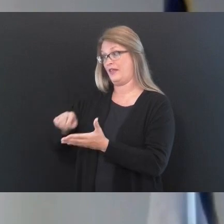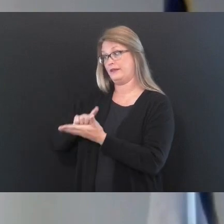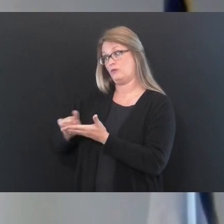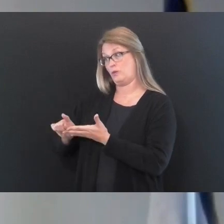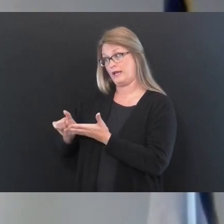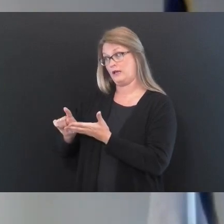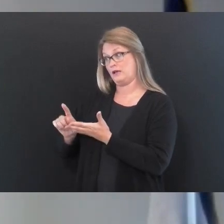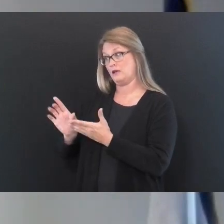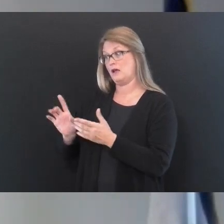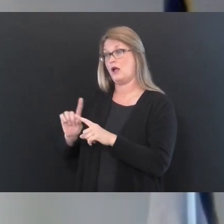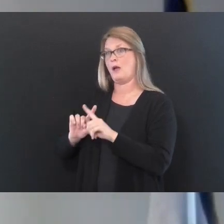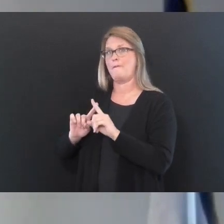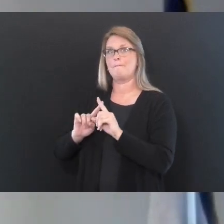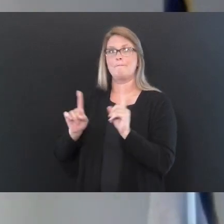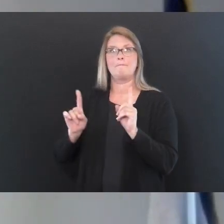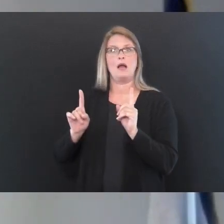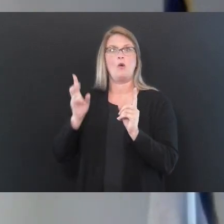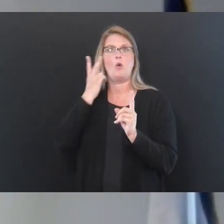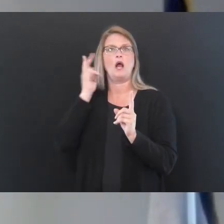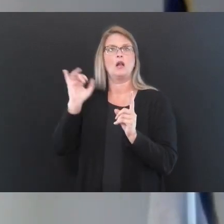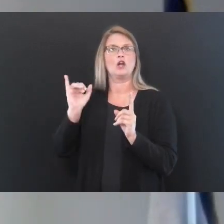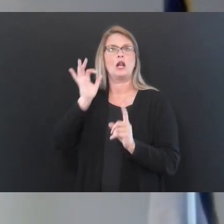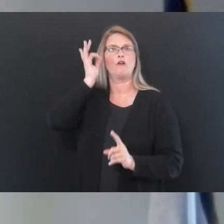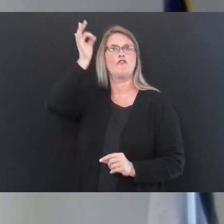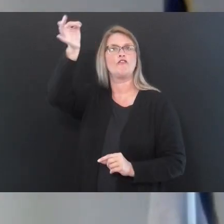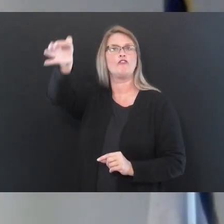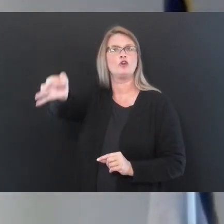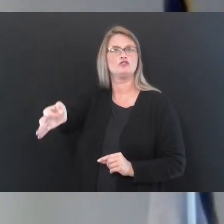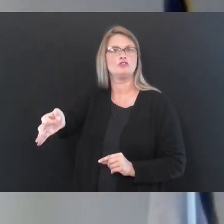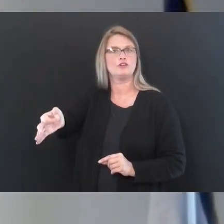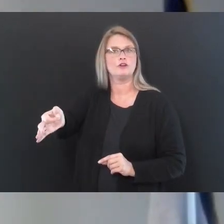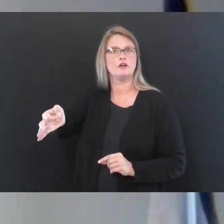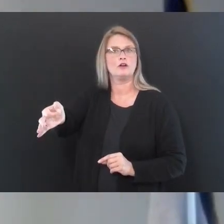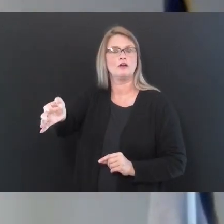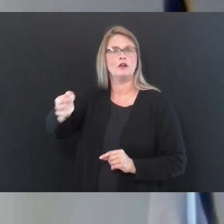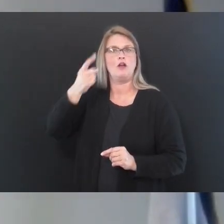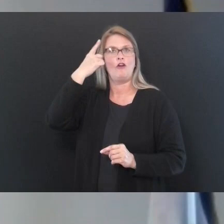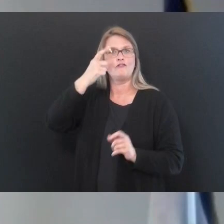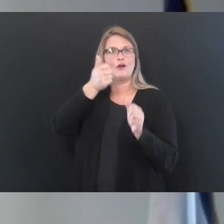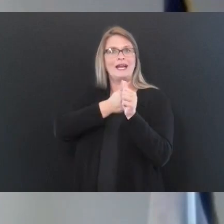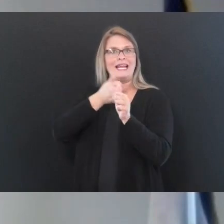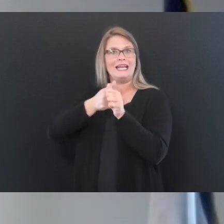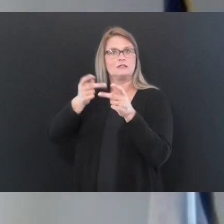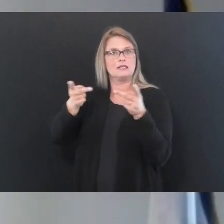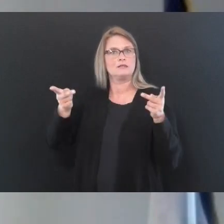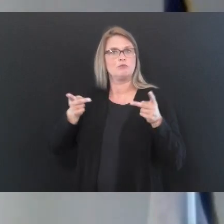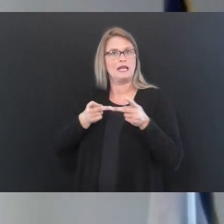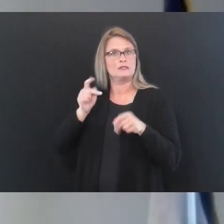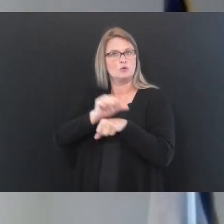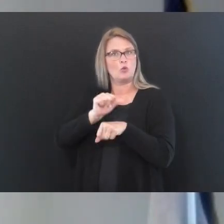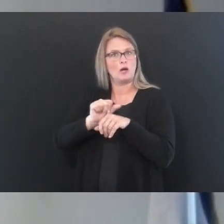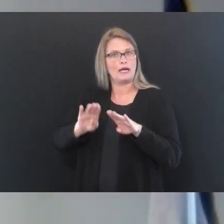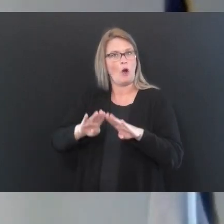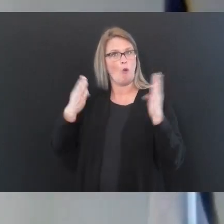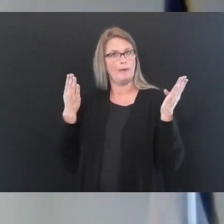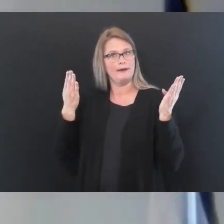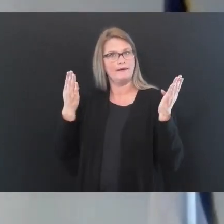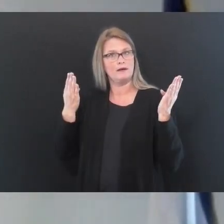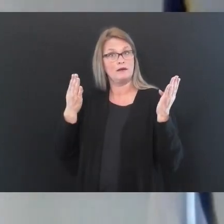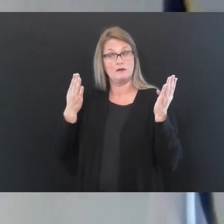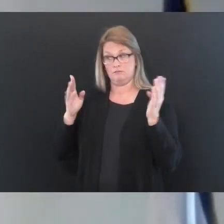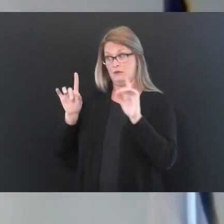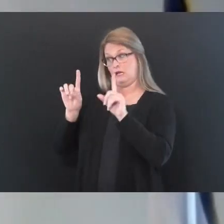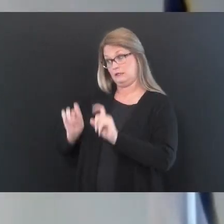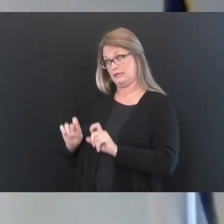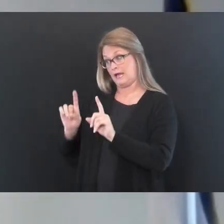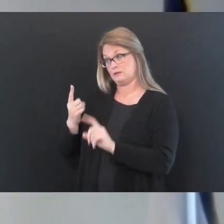per se, but what's the ongoing surveillance strategy in each of these kinds of facilities? Because again, when you do these tests, you